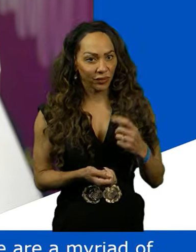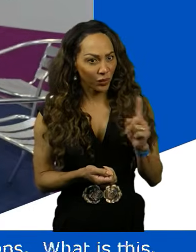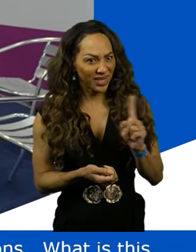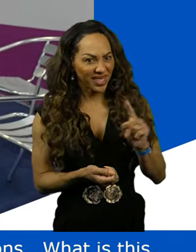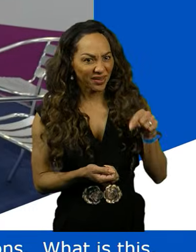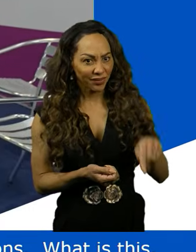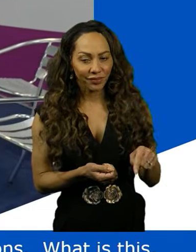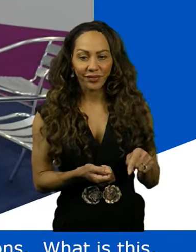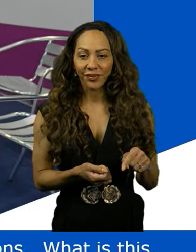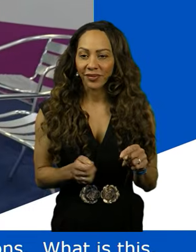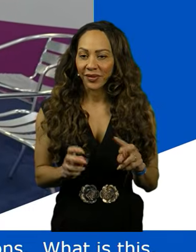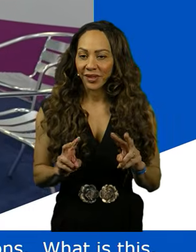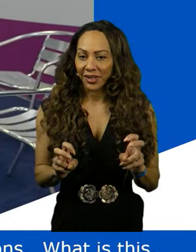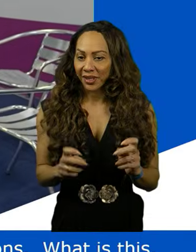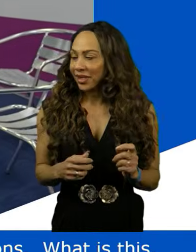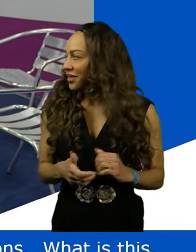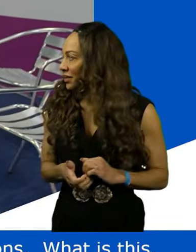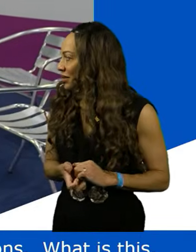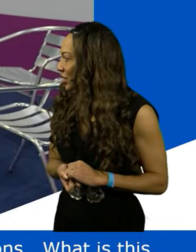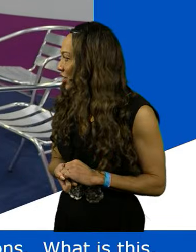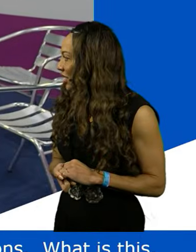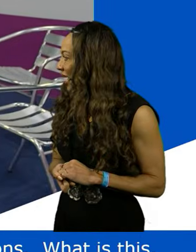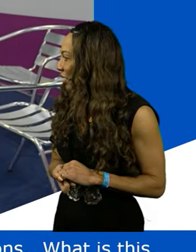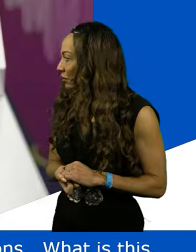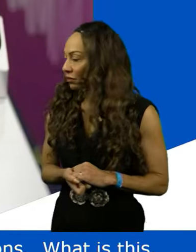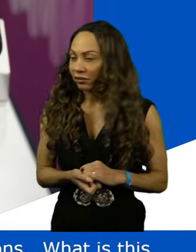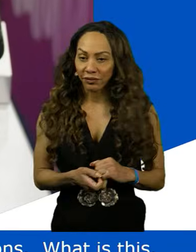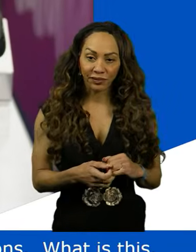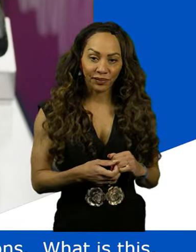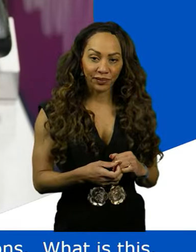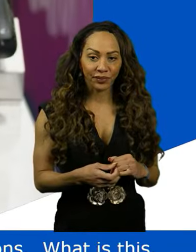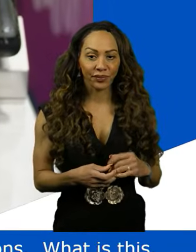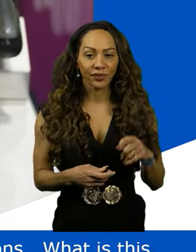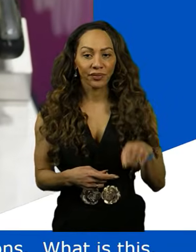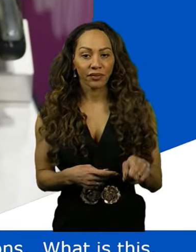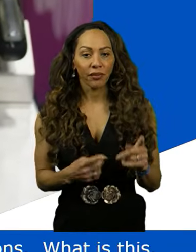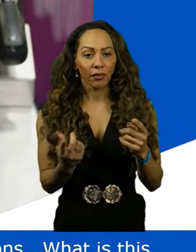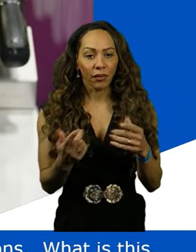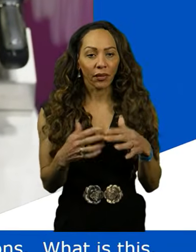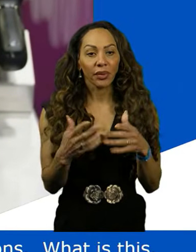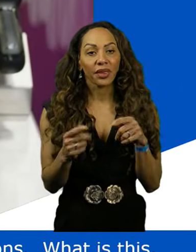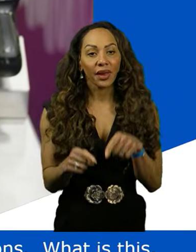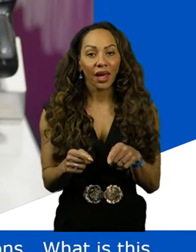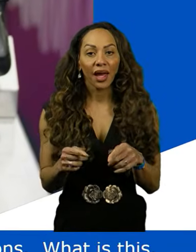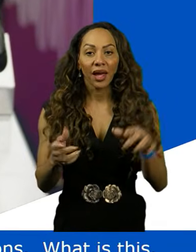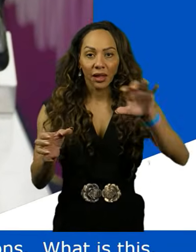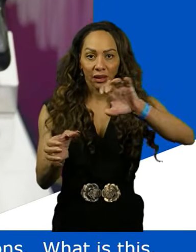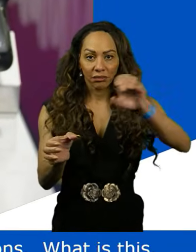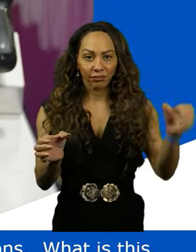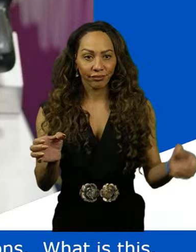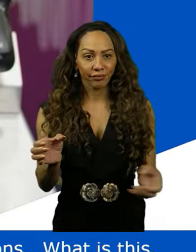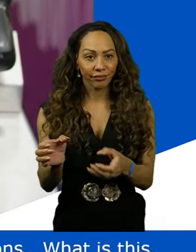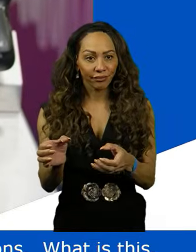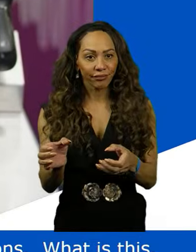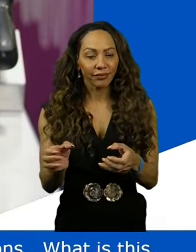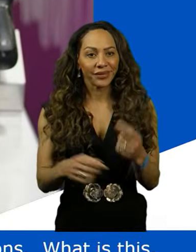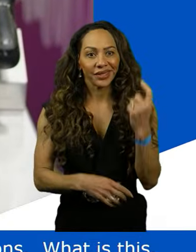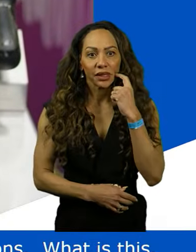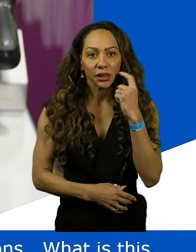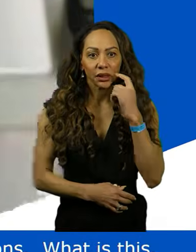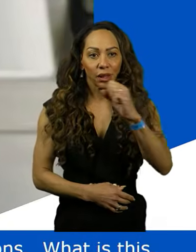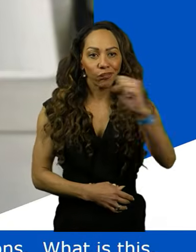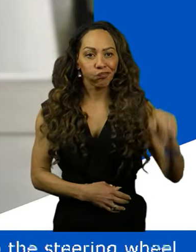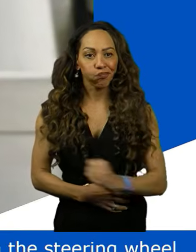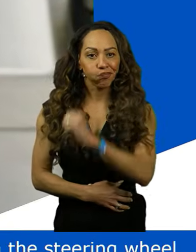Steer. Right. It has two functions. One, to turn the steering wheel more easily, and